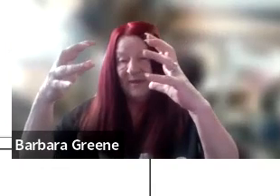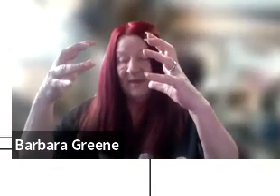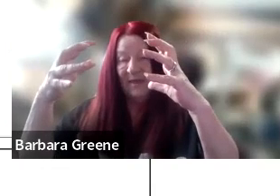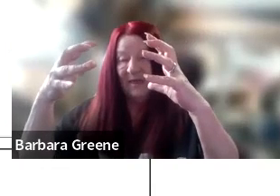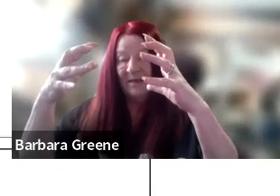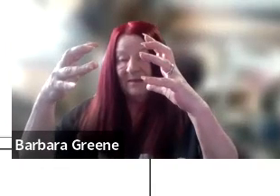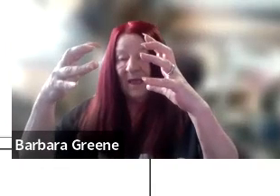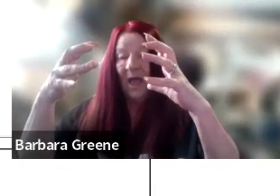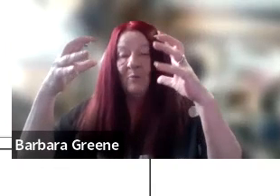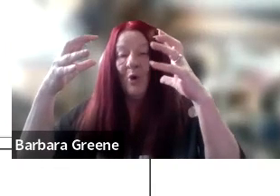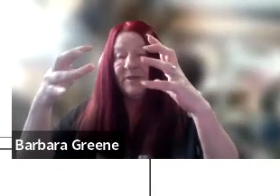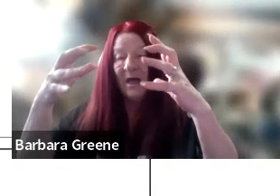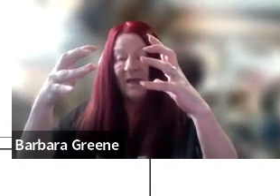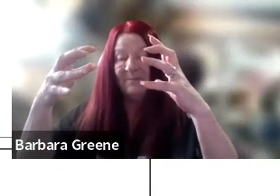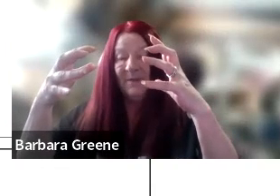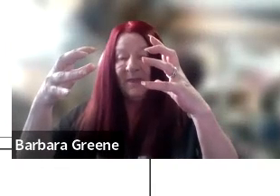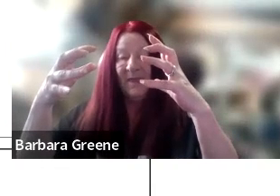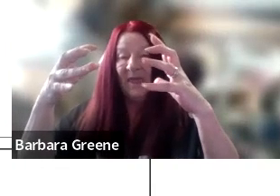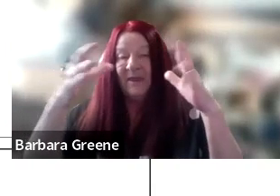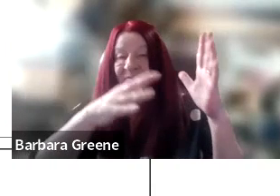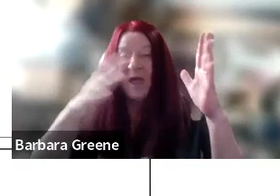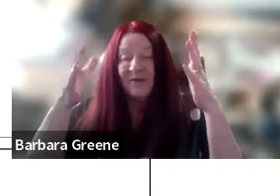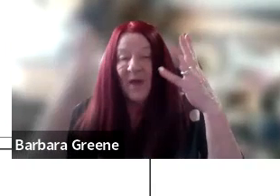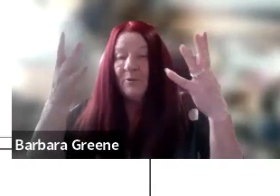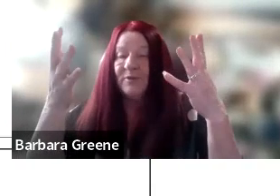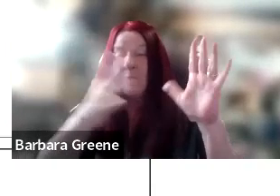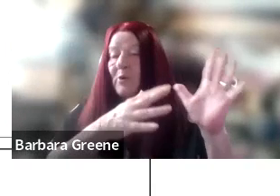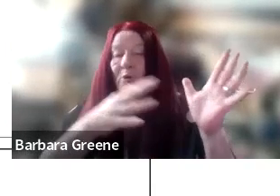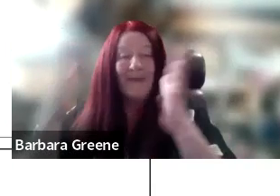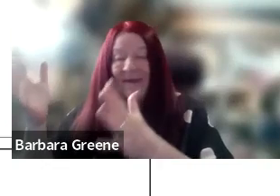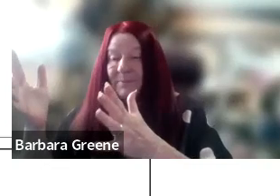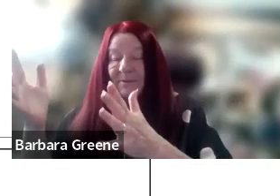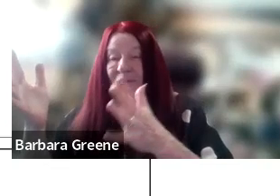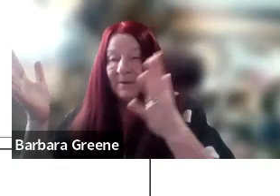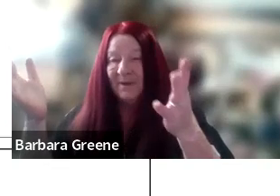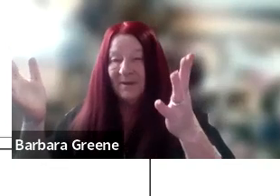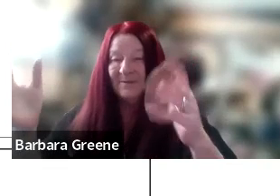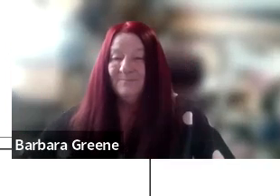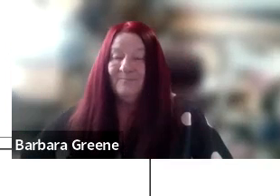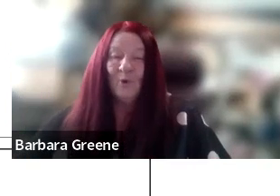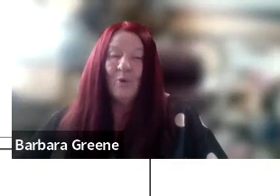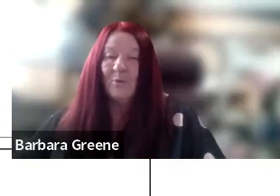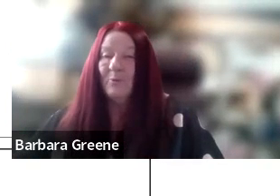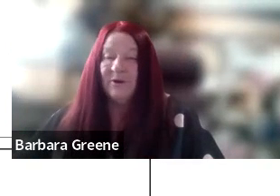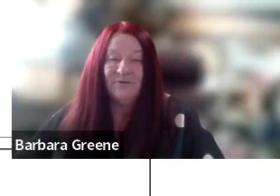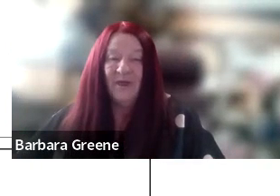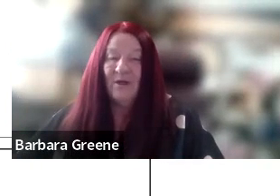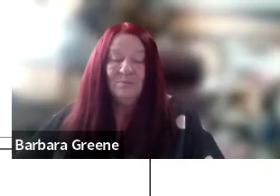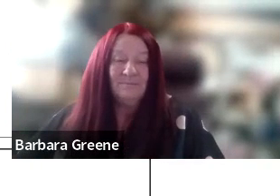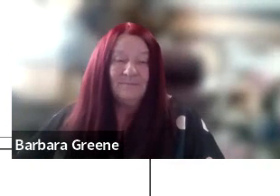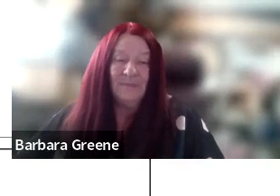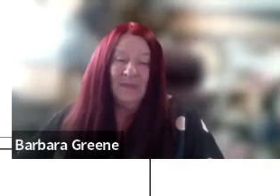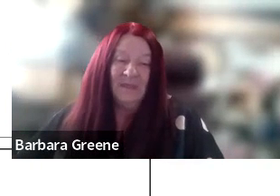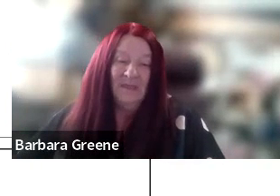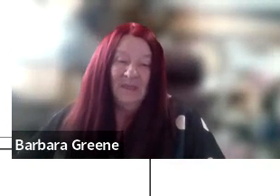this at one time. And it's almost like a roadmap for where we wanted to